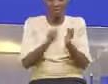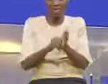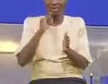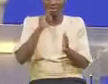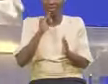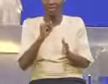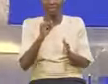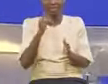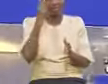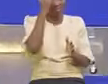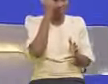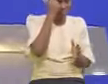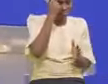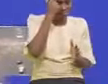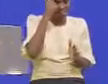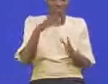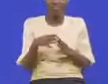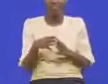America ma le ngbre dem o.